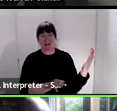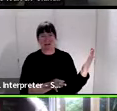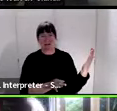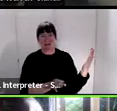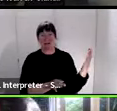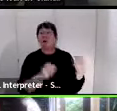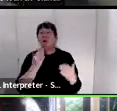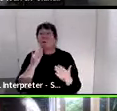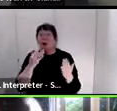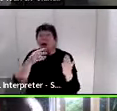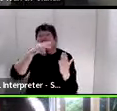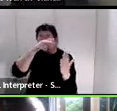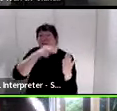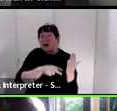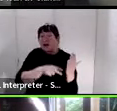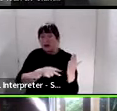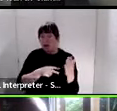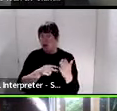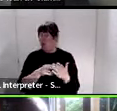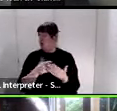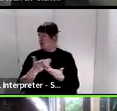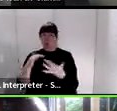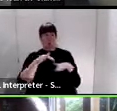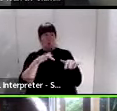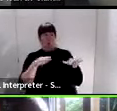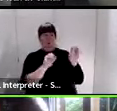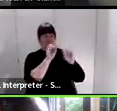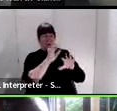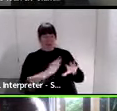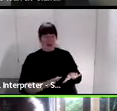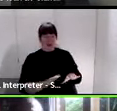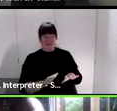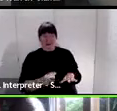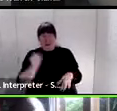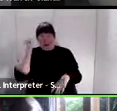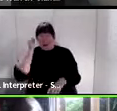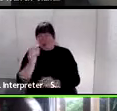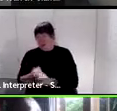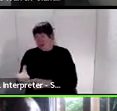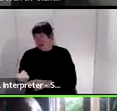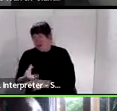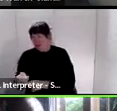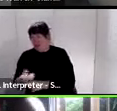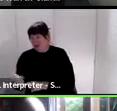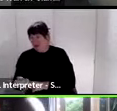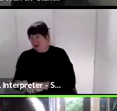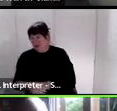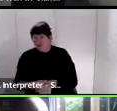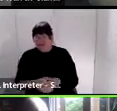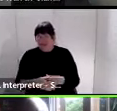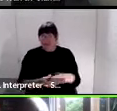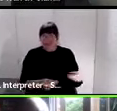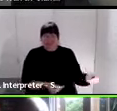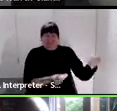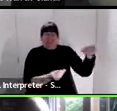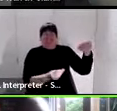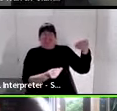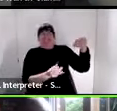I read it, whoever drafted it, like however much money you've spent on that, you might as well have set fire to it and burnt it.